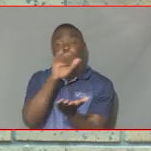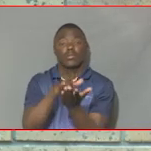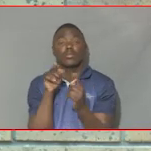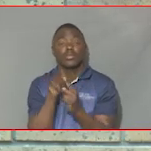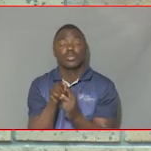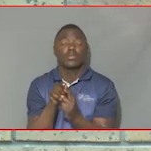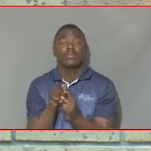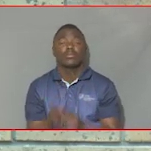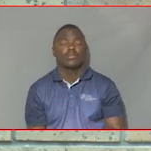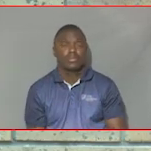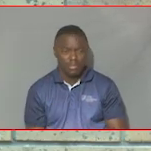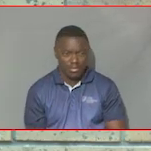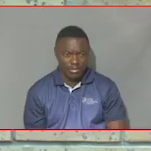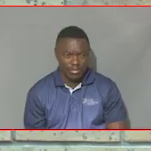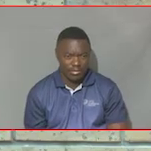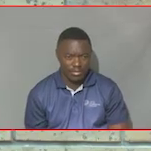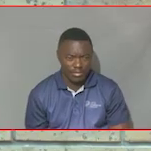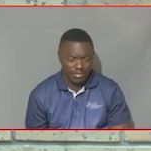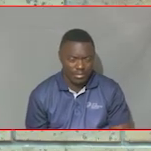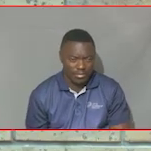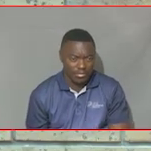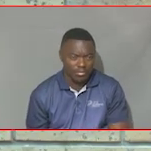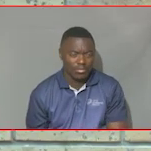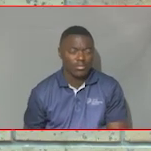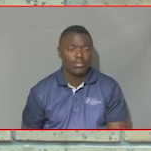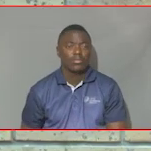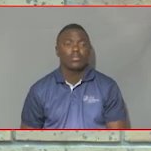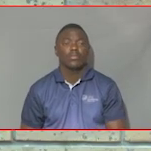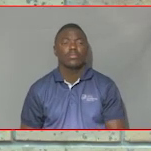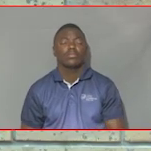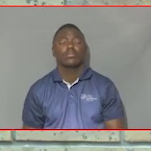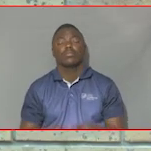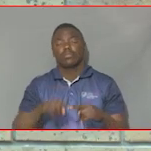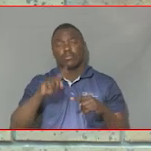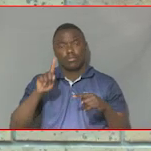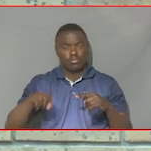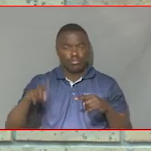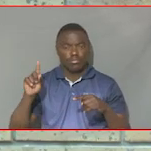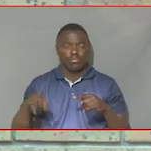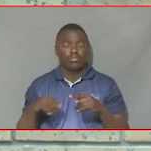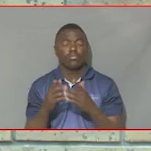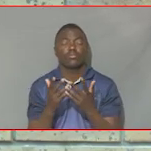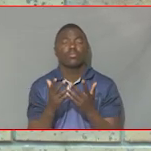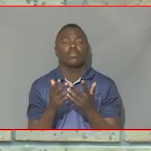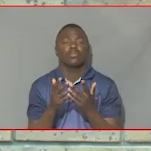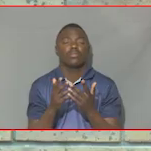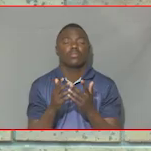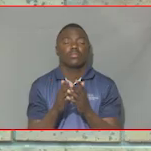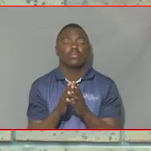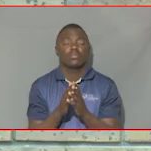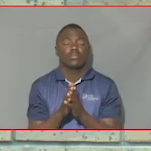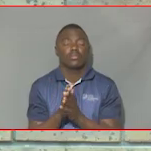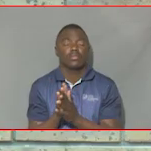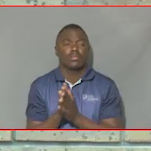And then you've got to find the frequency. So the midpoint times the frequency gives you